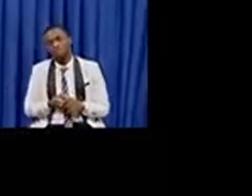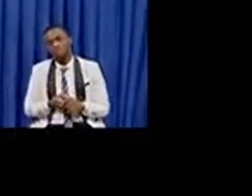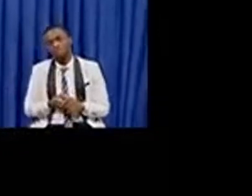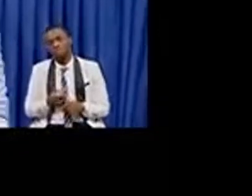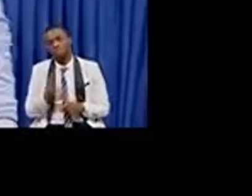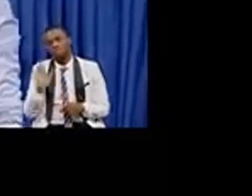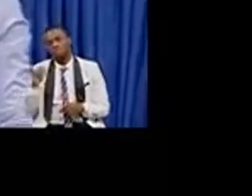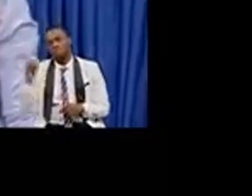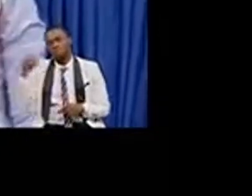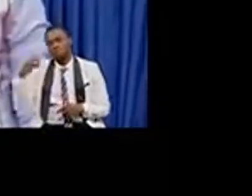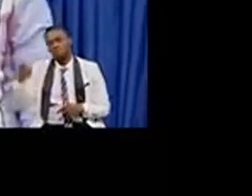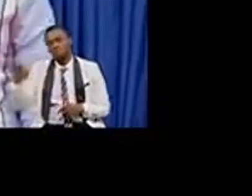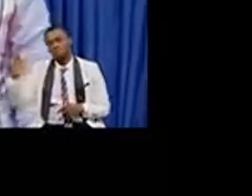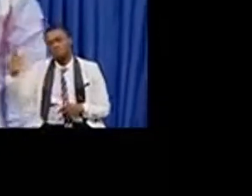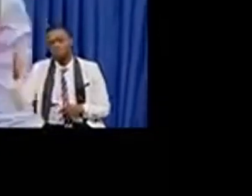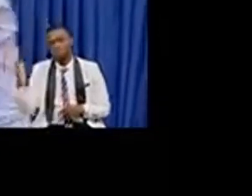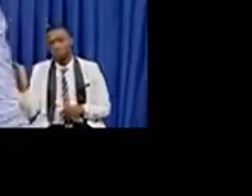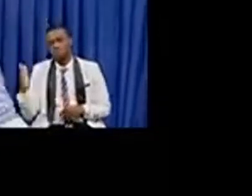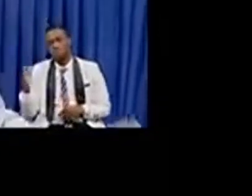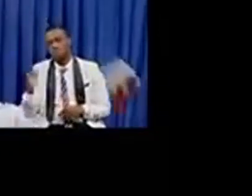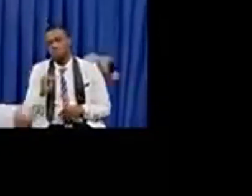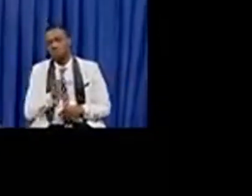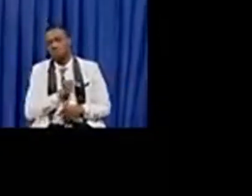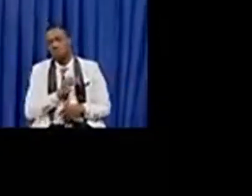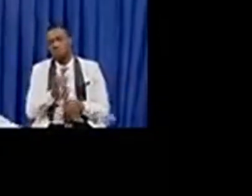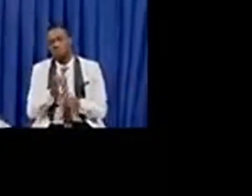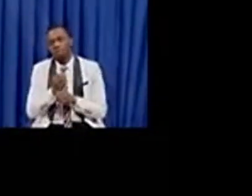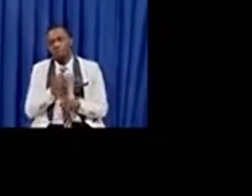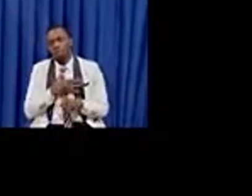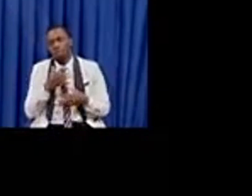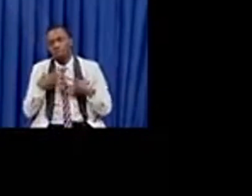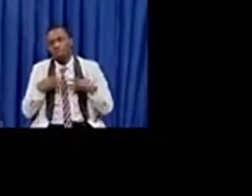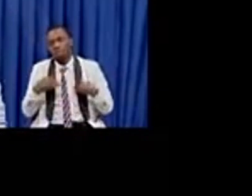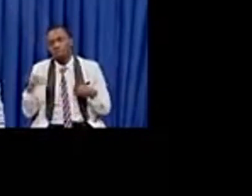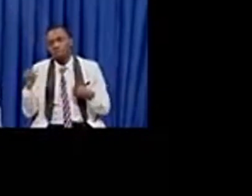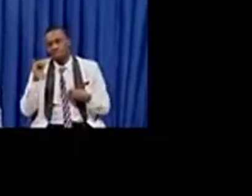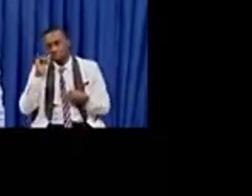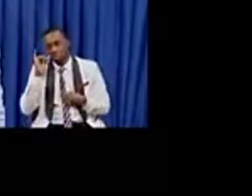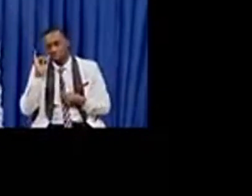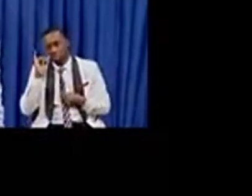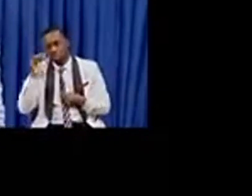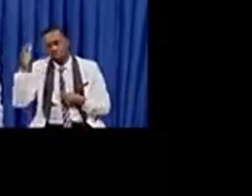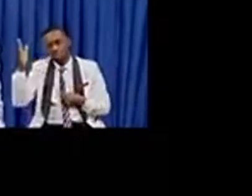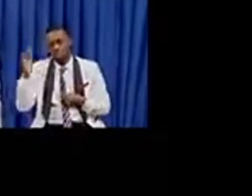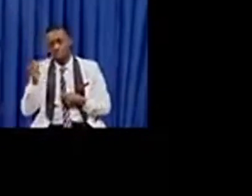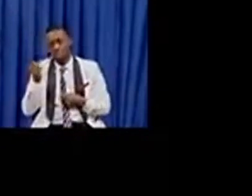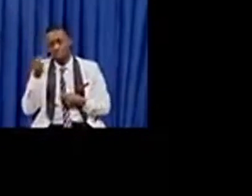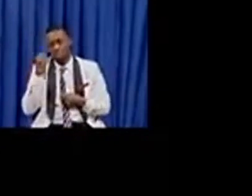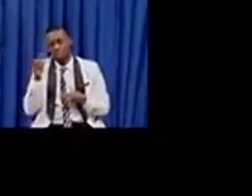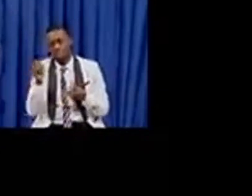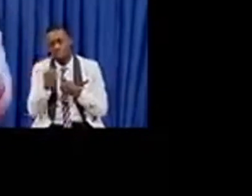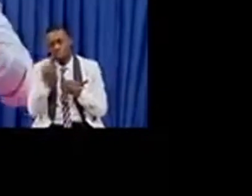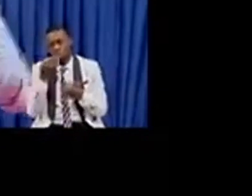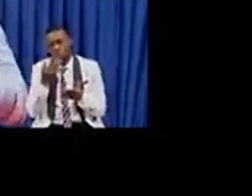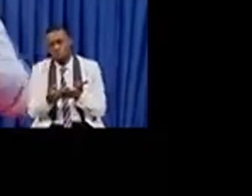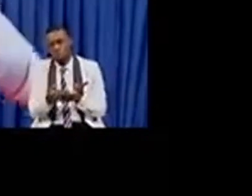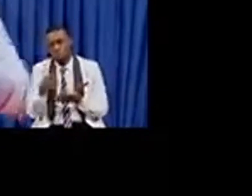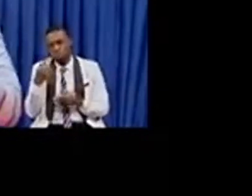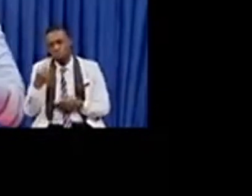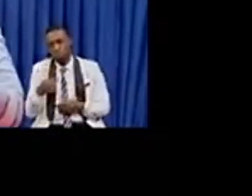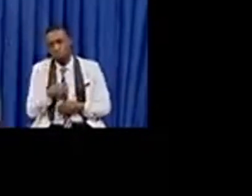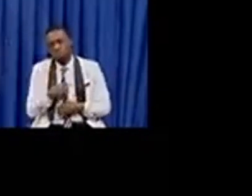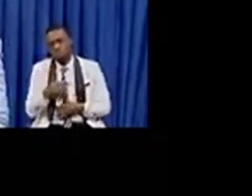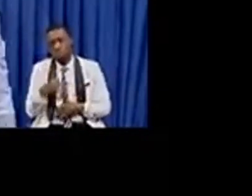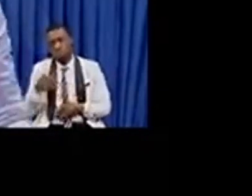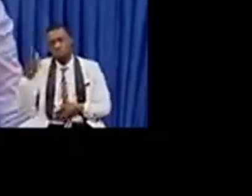grace of God, I got my healing yesterday. God was too good for me. I don't know about you, but I know that God